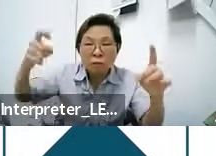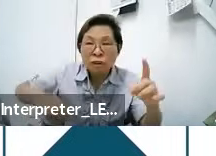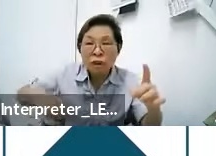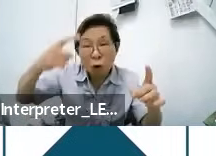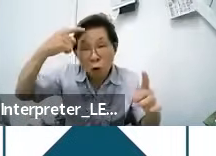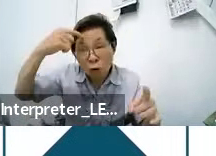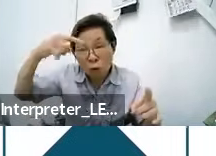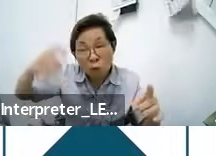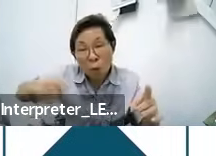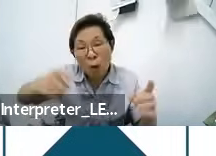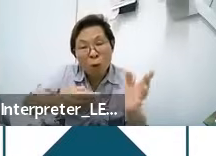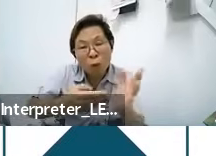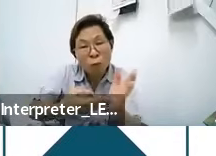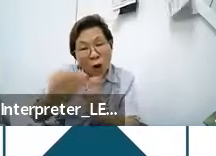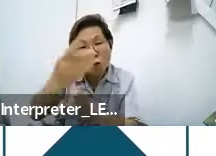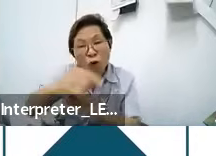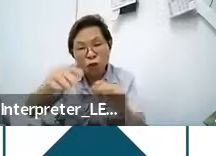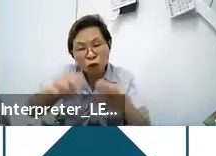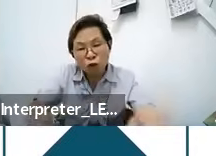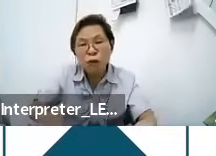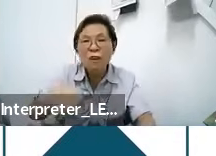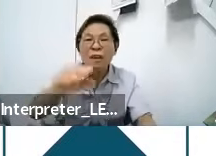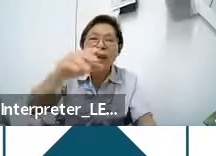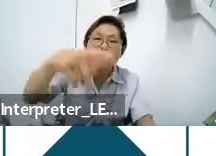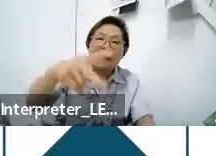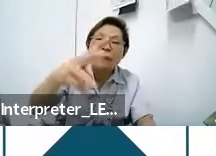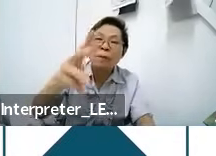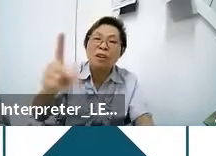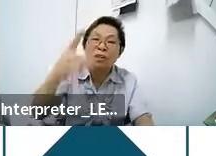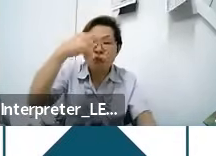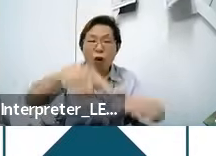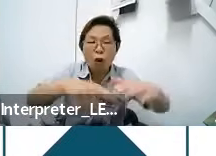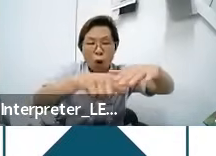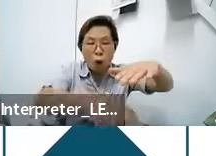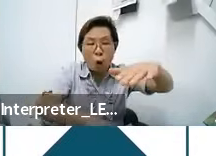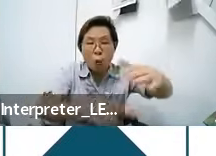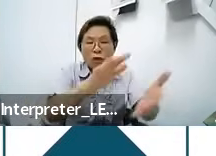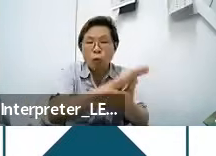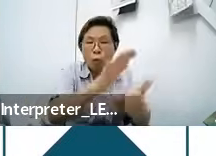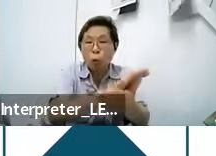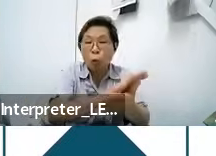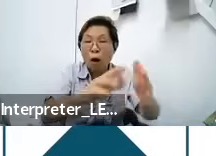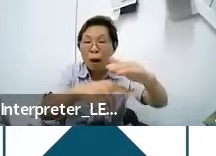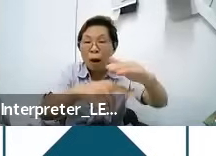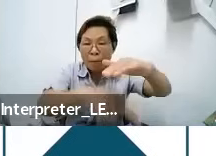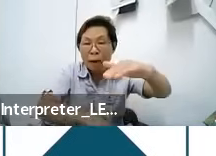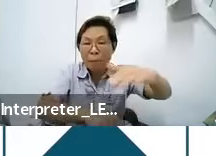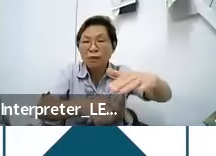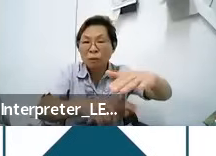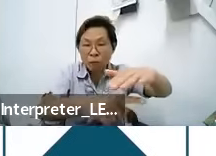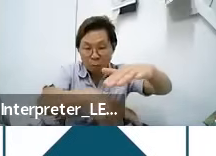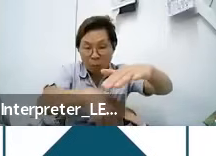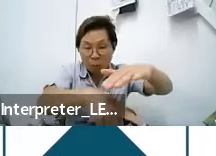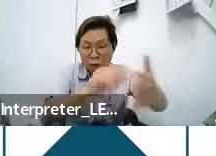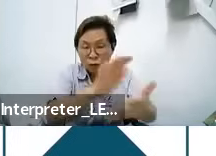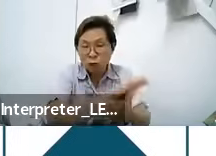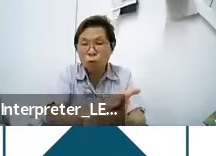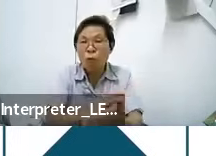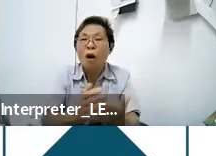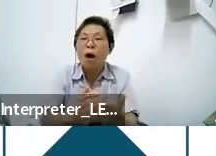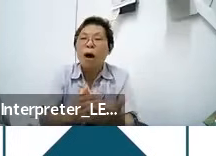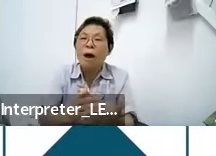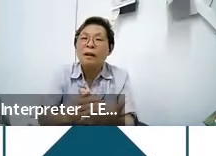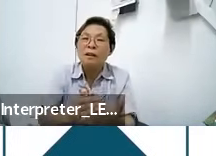disability. So for the level primary school, they may prefer to attend special ed